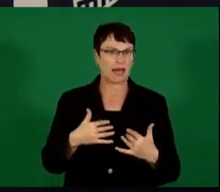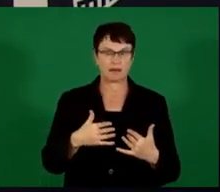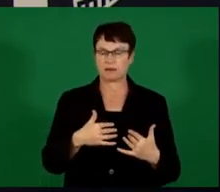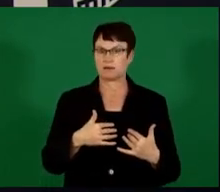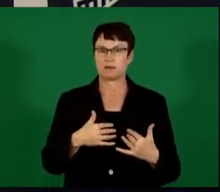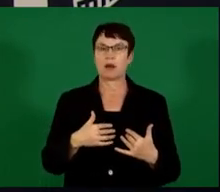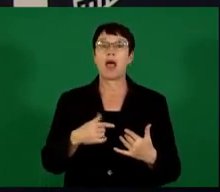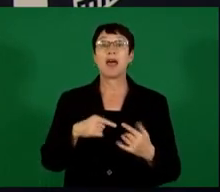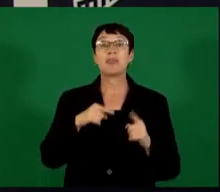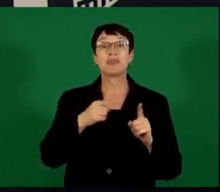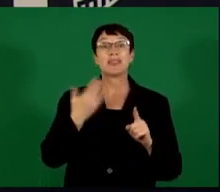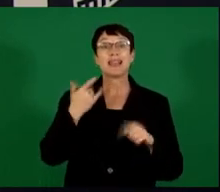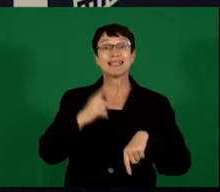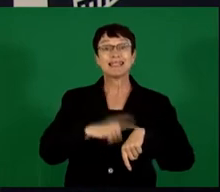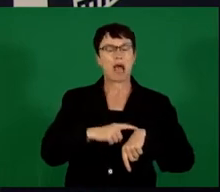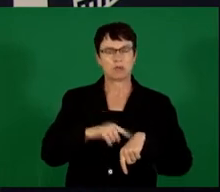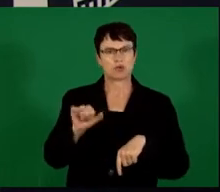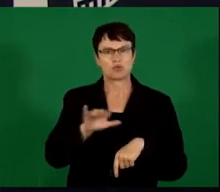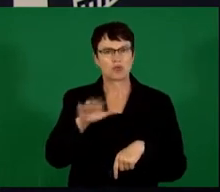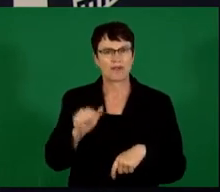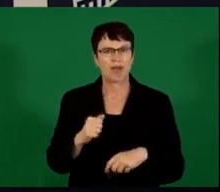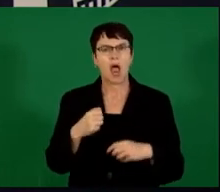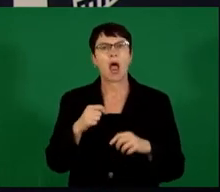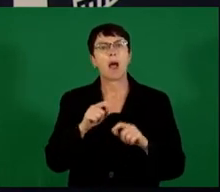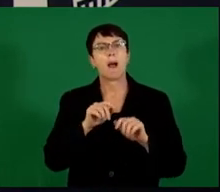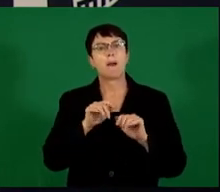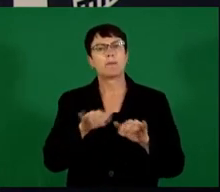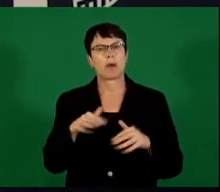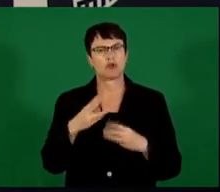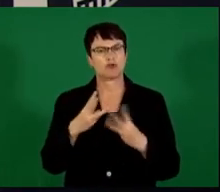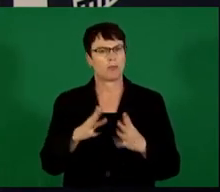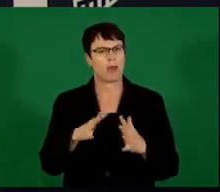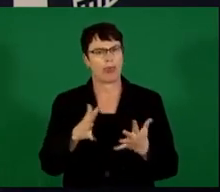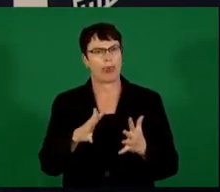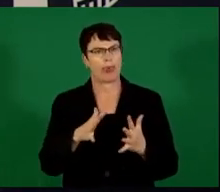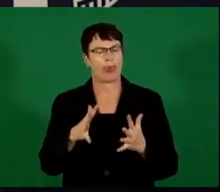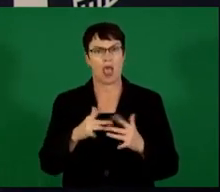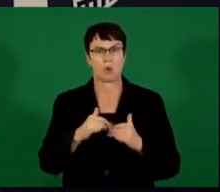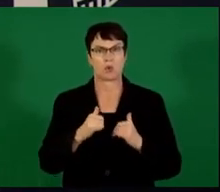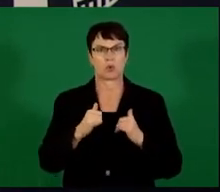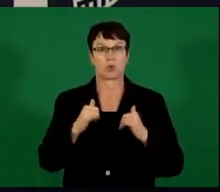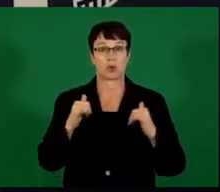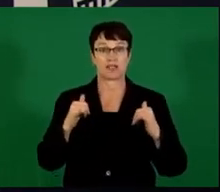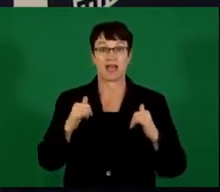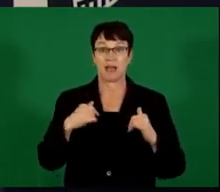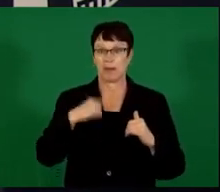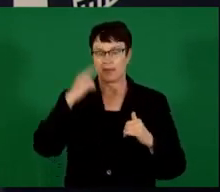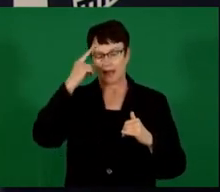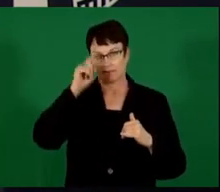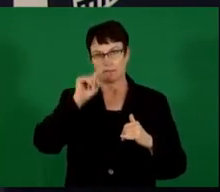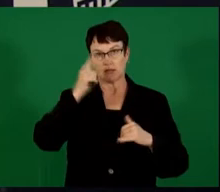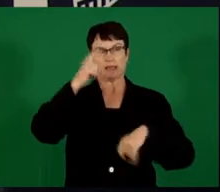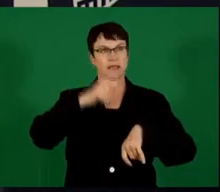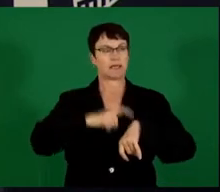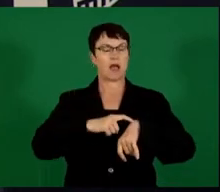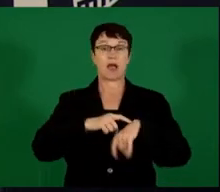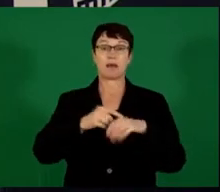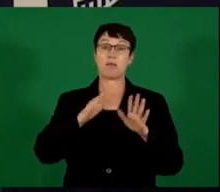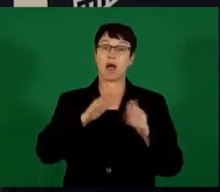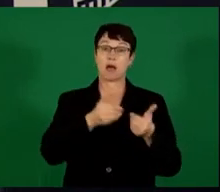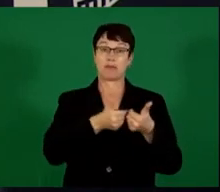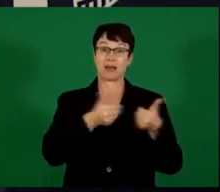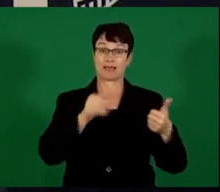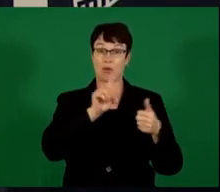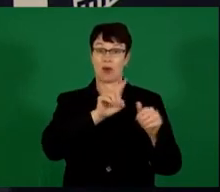in the unemployment rate in this country. So, for example, I think for the first time in post-apartheid South Africa, the unemployment rate went very